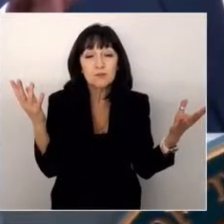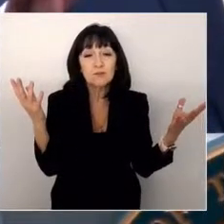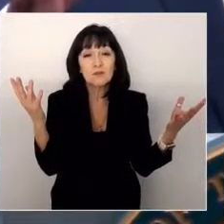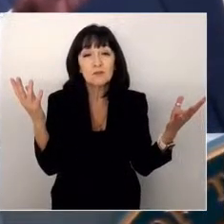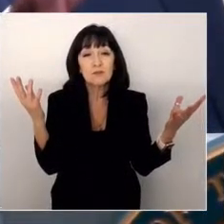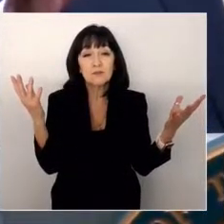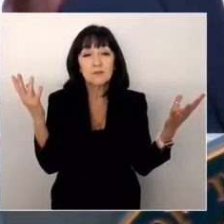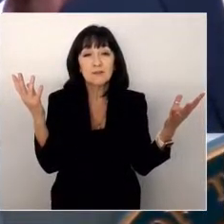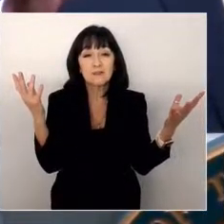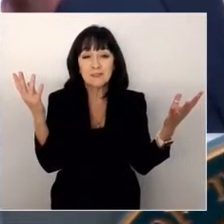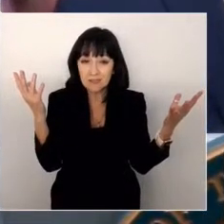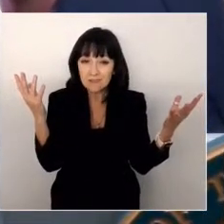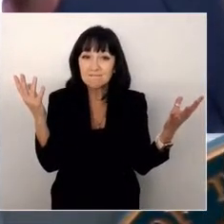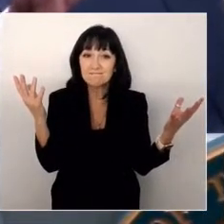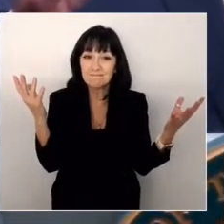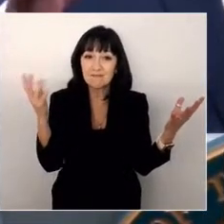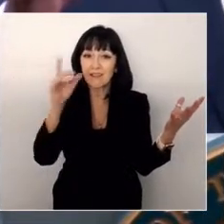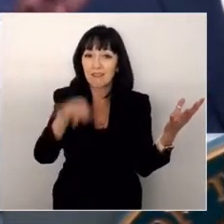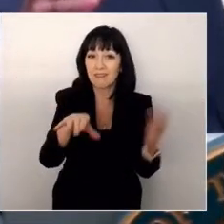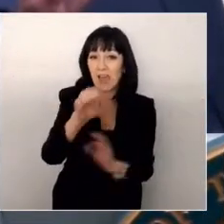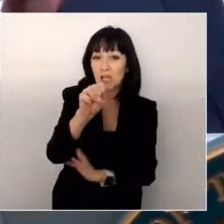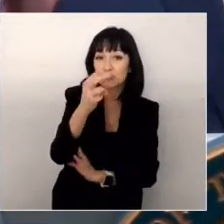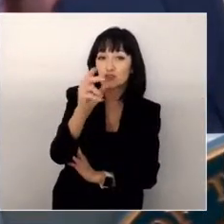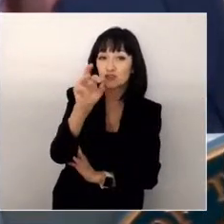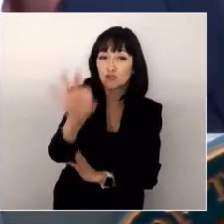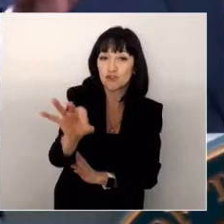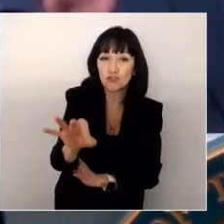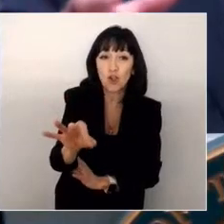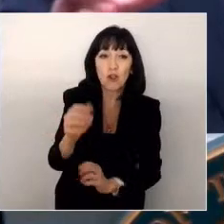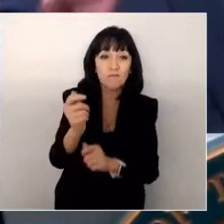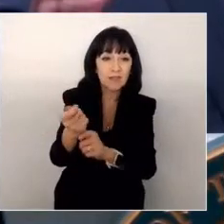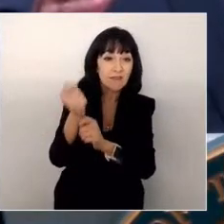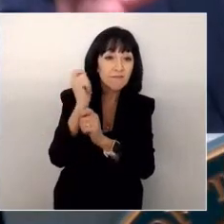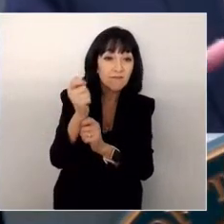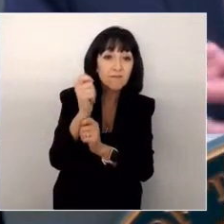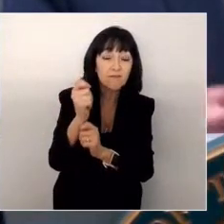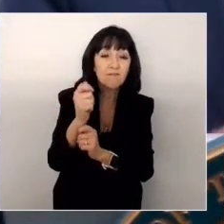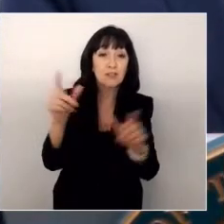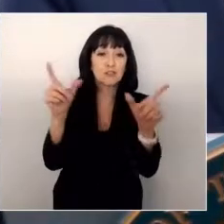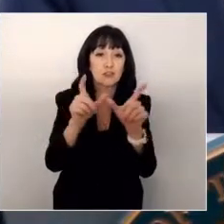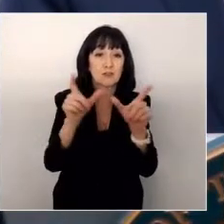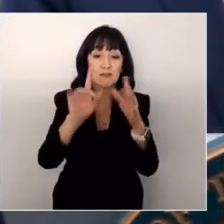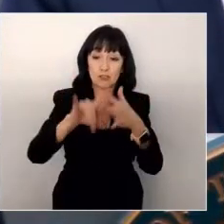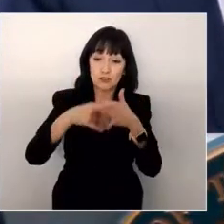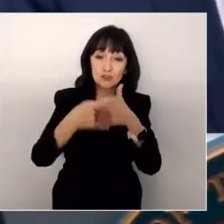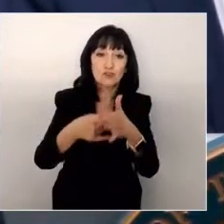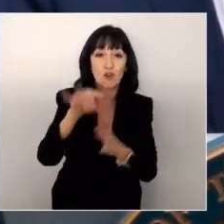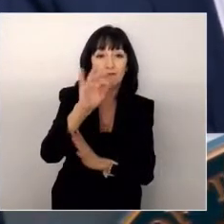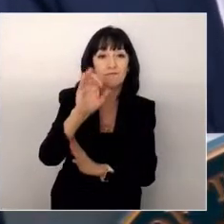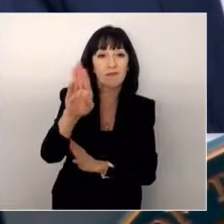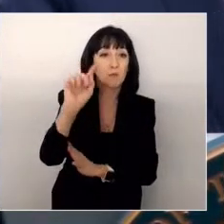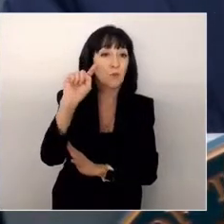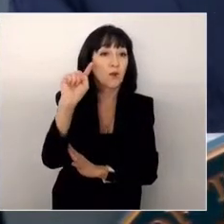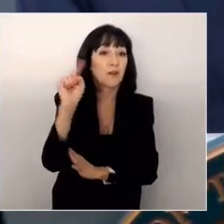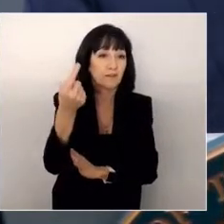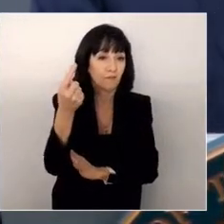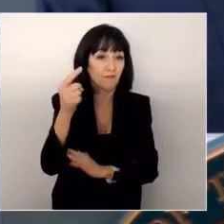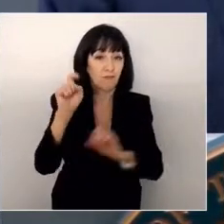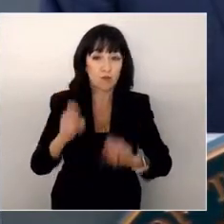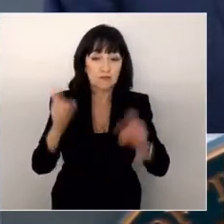surf license, Sure fishing license go on sale on February the 1st.